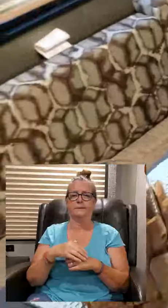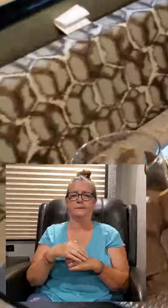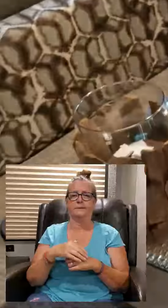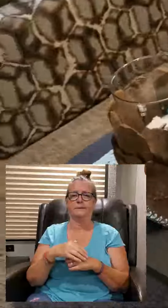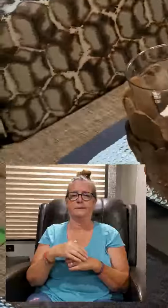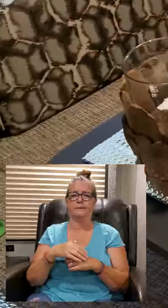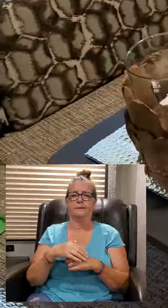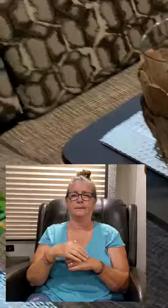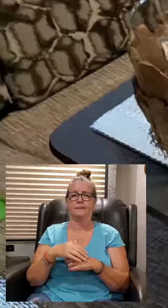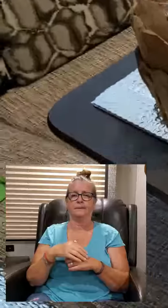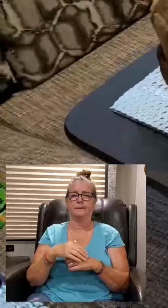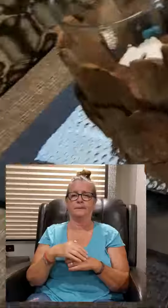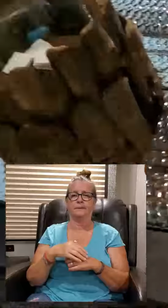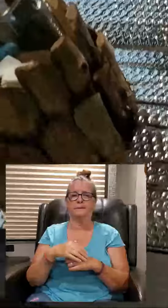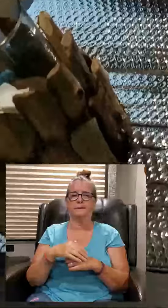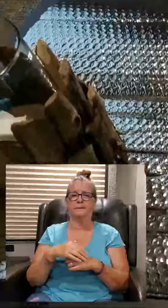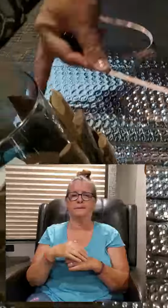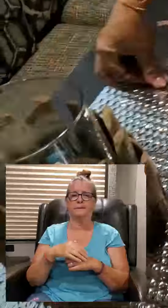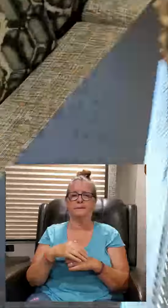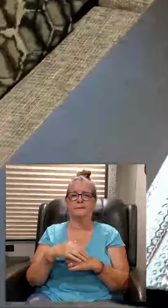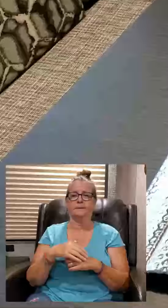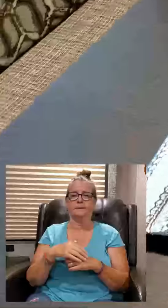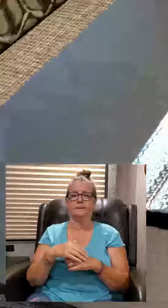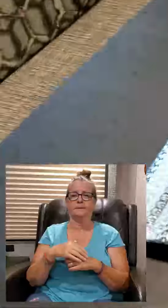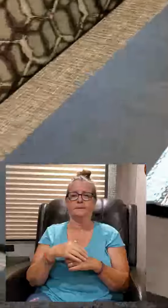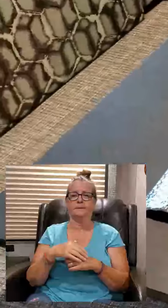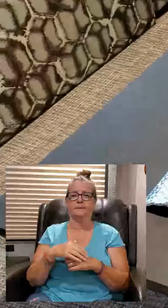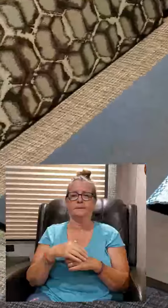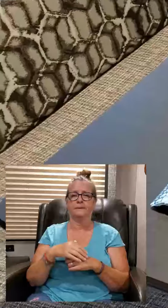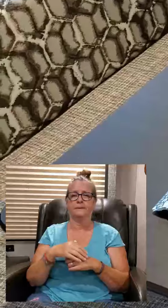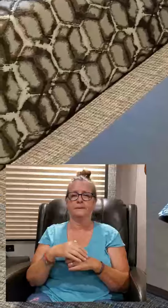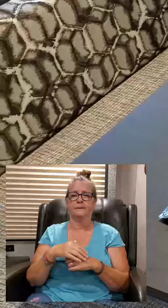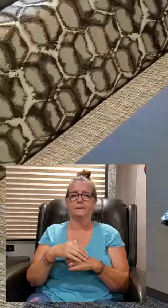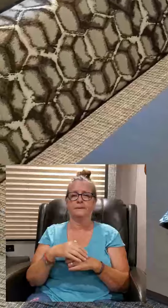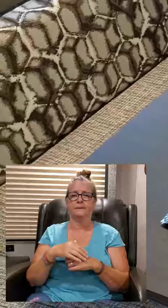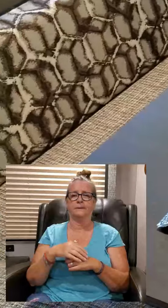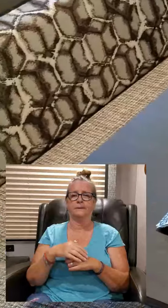time consuming, but it's not a hard project.